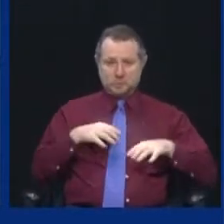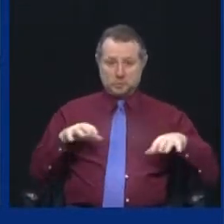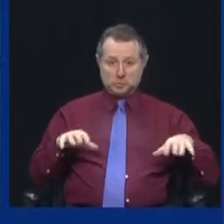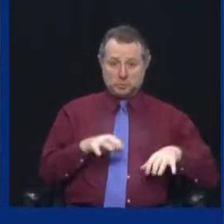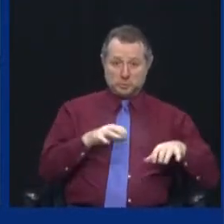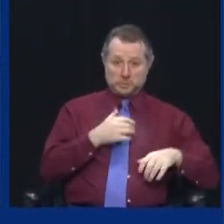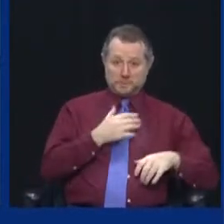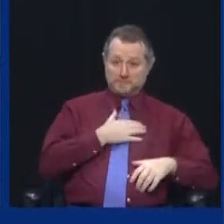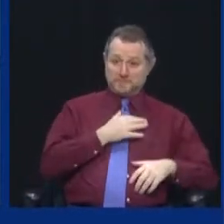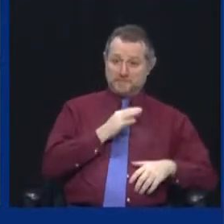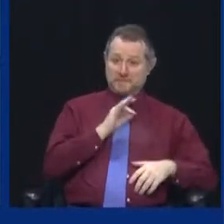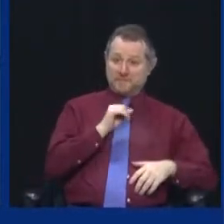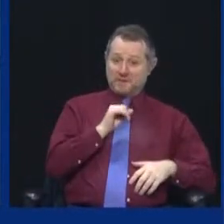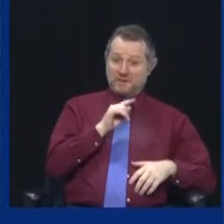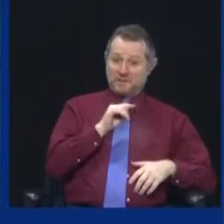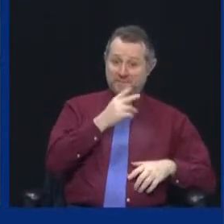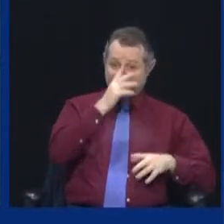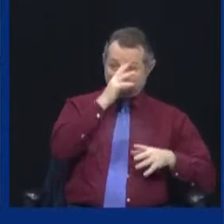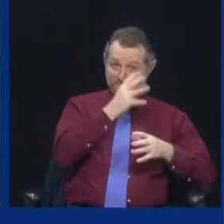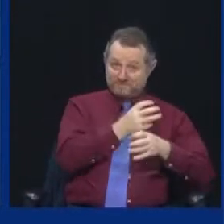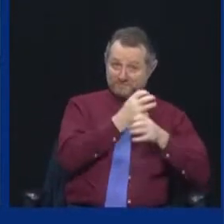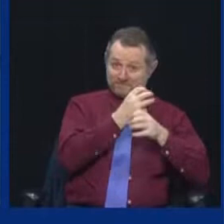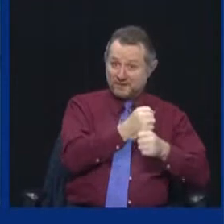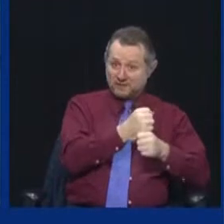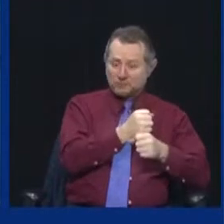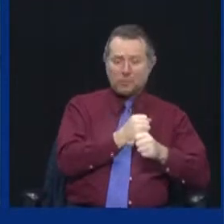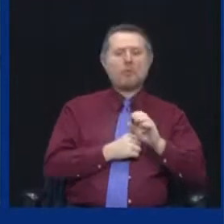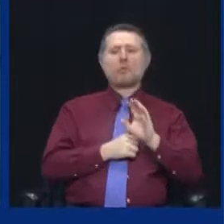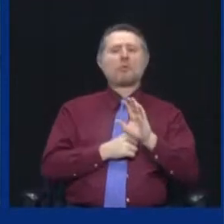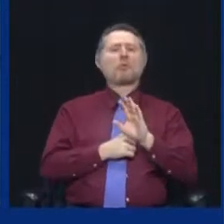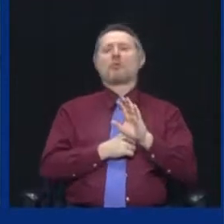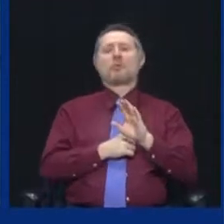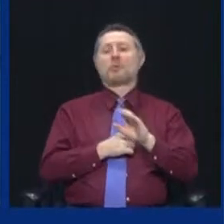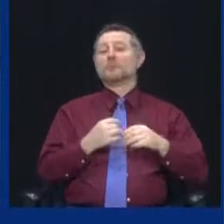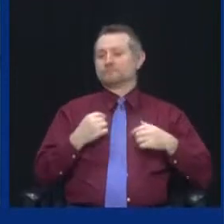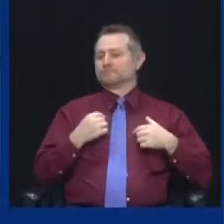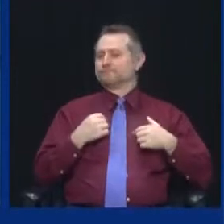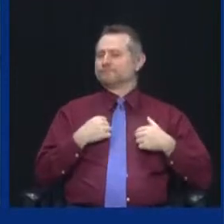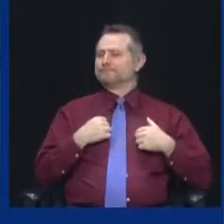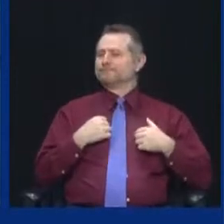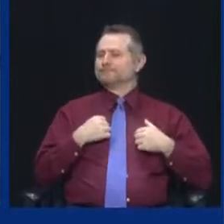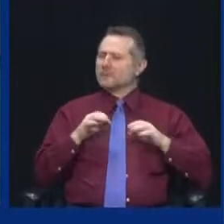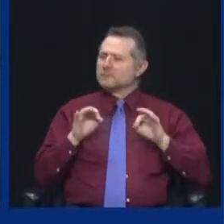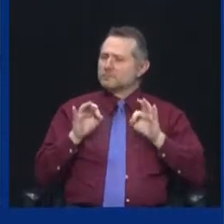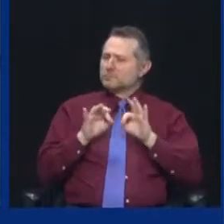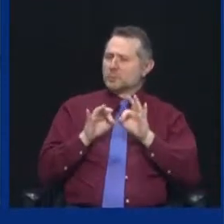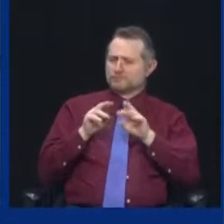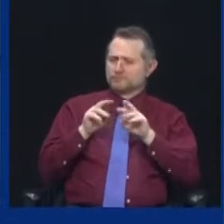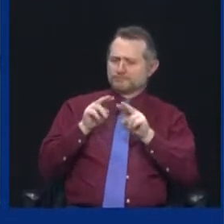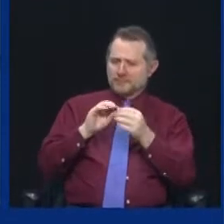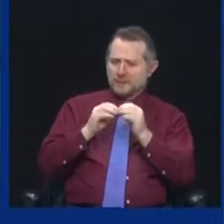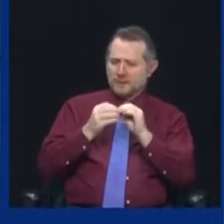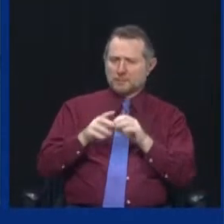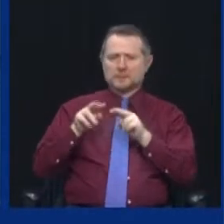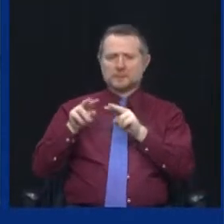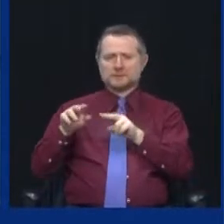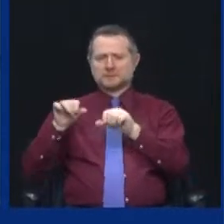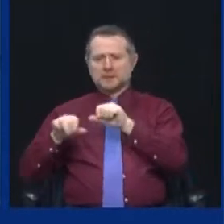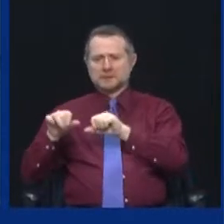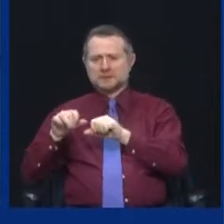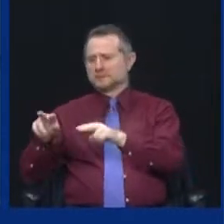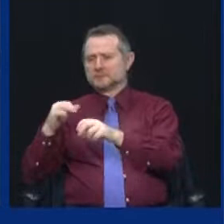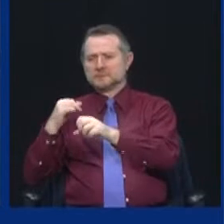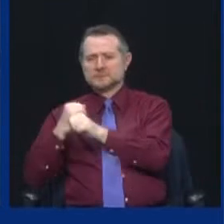have special information. We just look at the numbers. We look at the science. We look at the data. You follow the science. You follow the data.